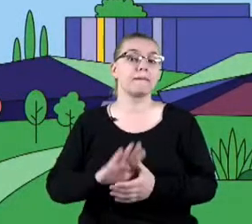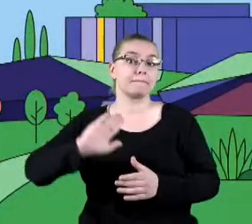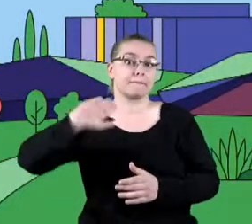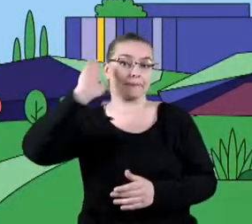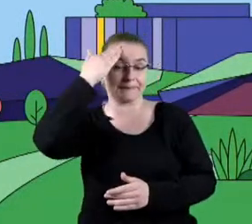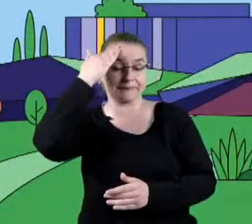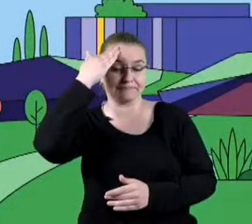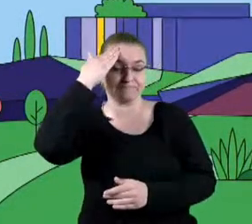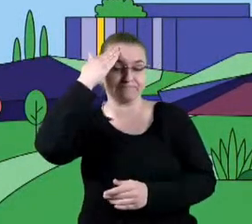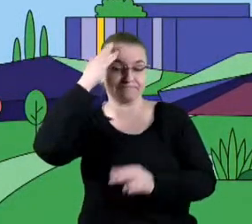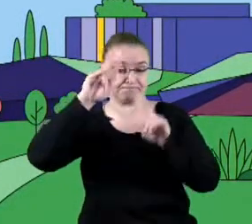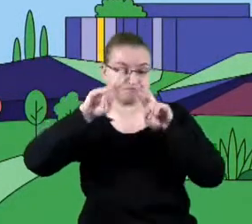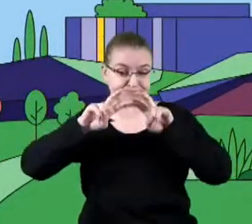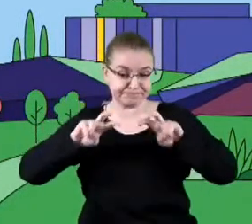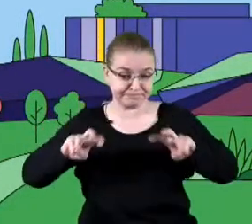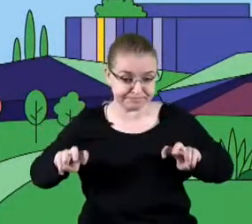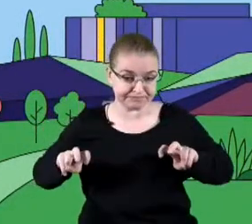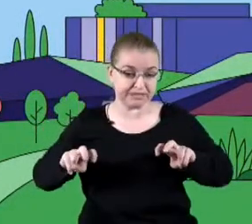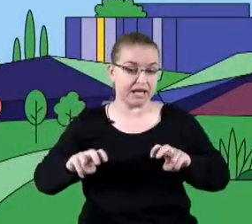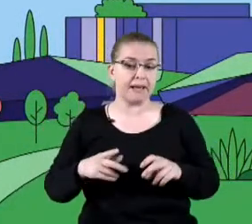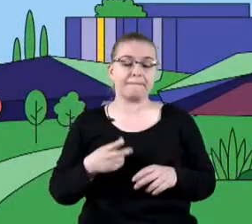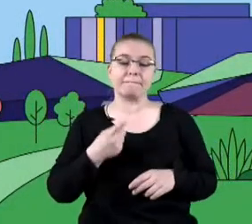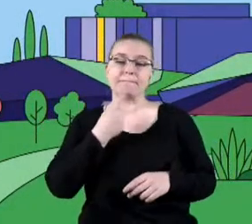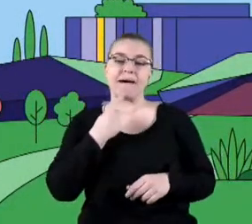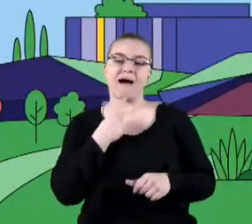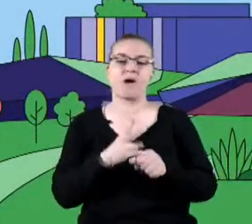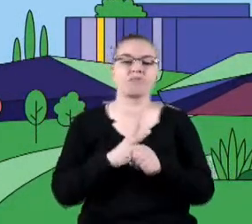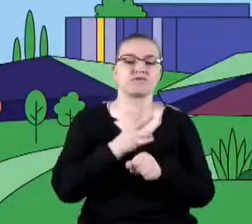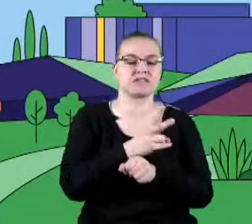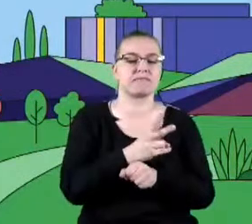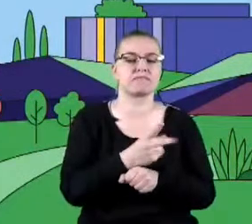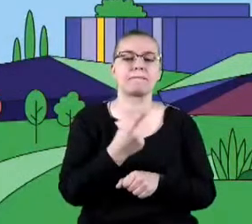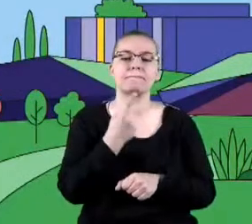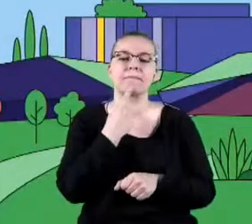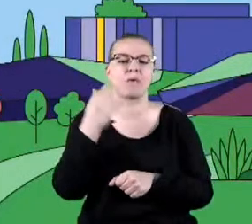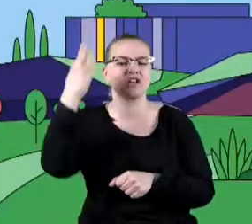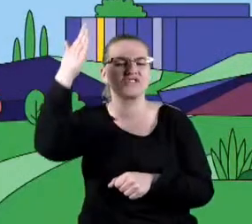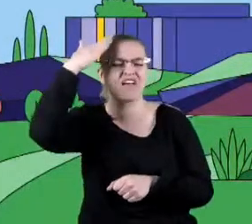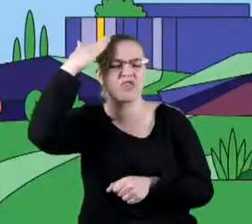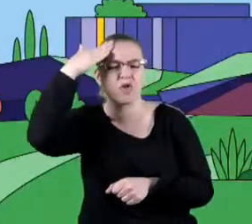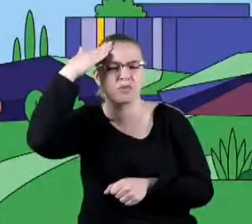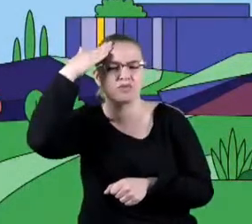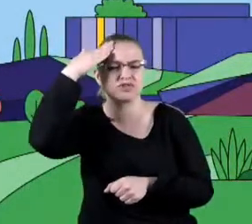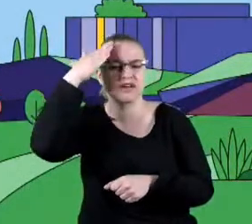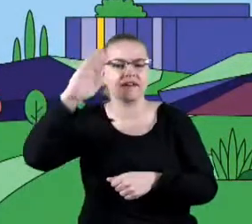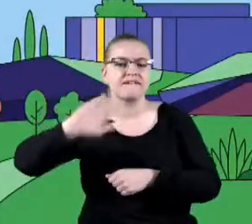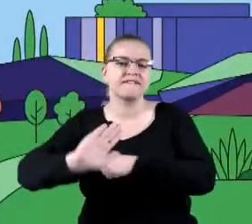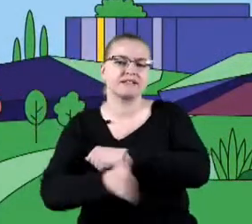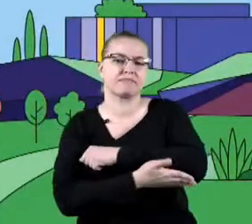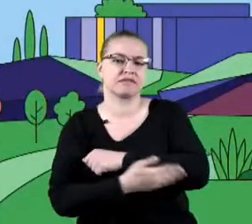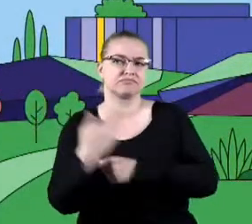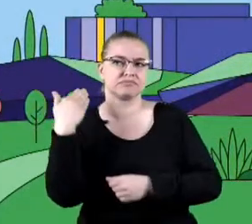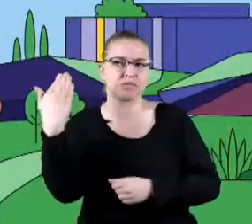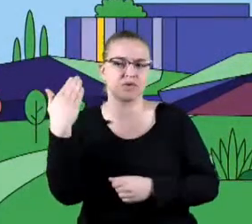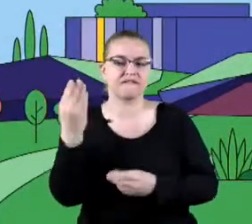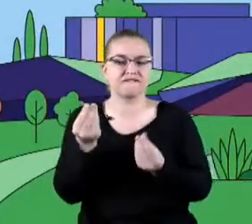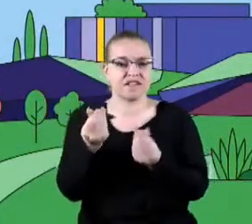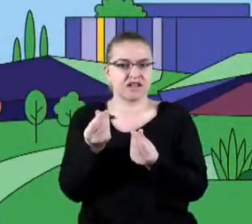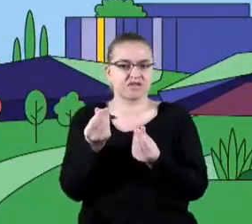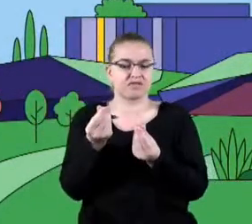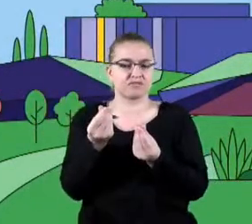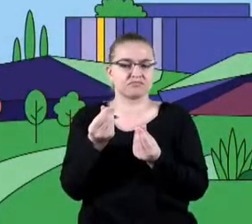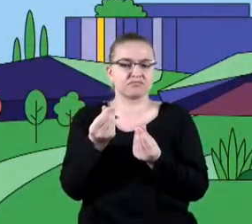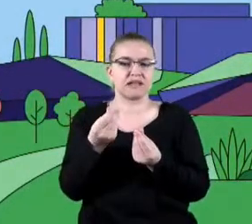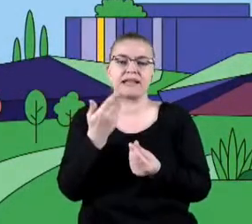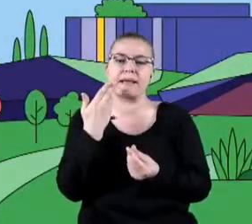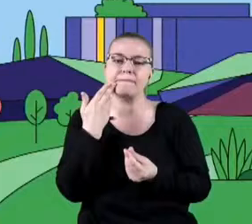inadequate accessibility and awareness of social and financial support among the vulnerables. At this time, we wish there is